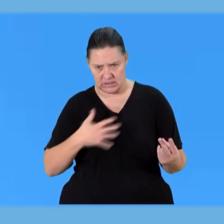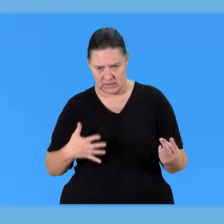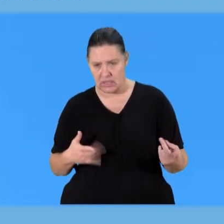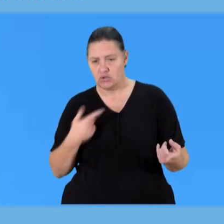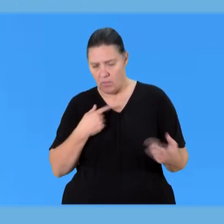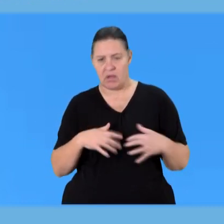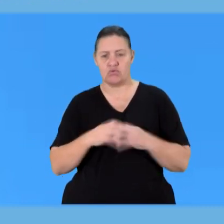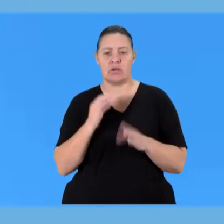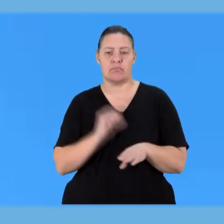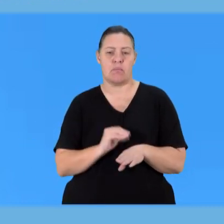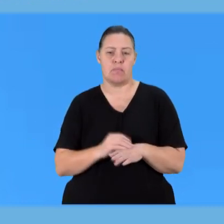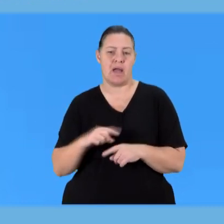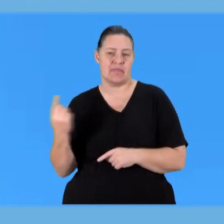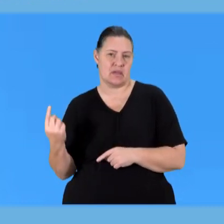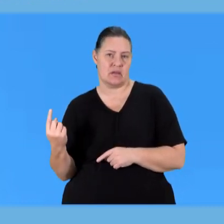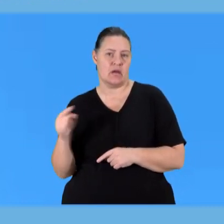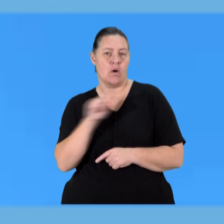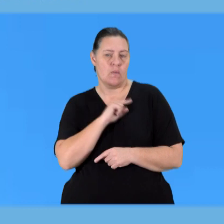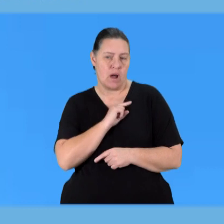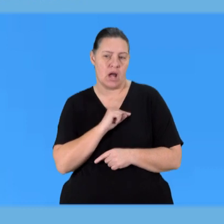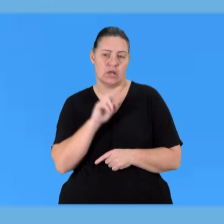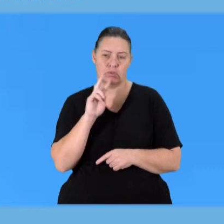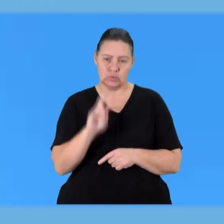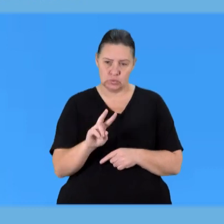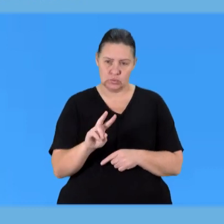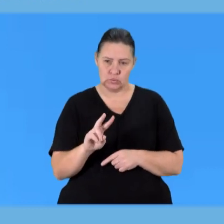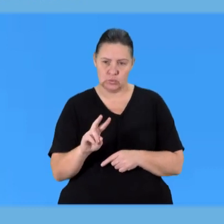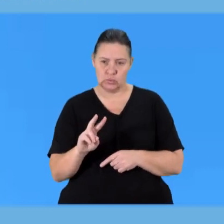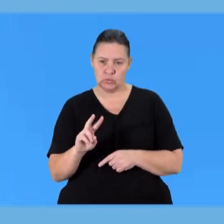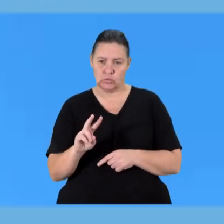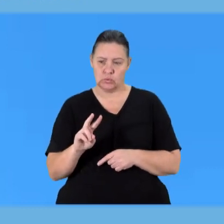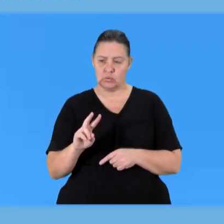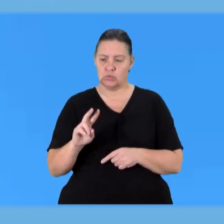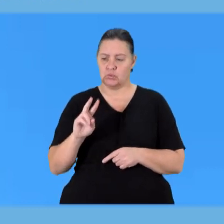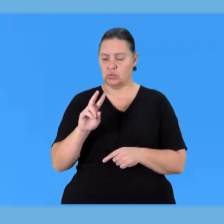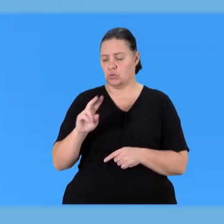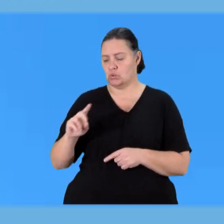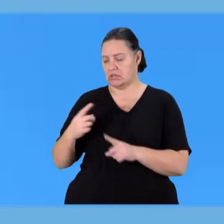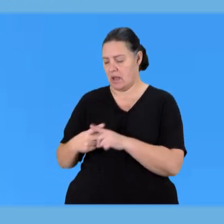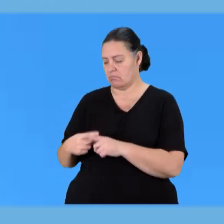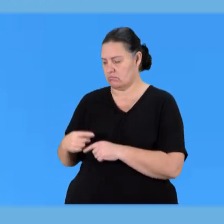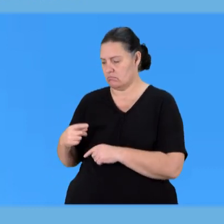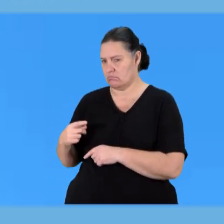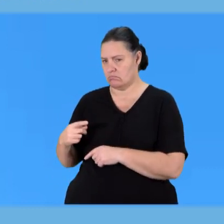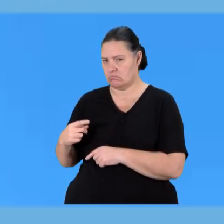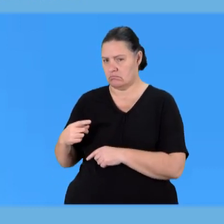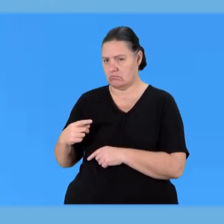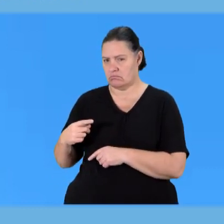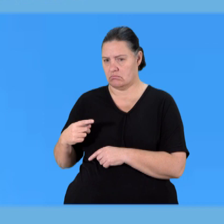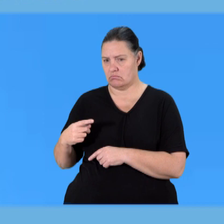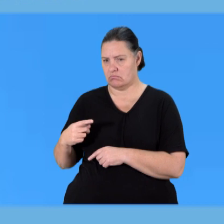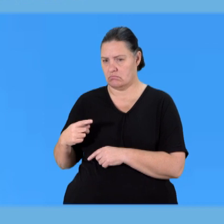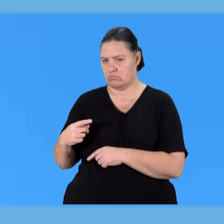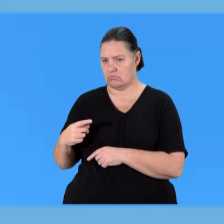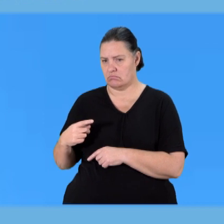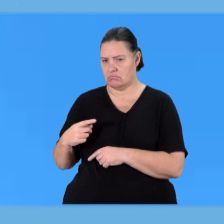means I've created another problem because now the 2 multiplied by this 2 gives me 4. So now I have 4 sodium.